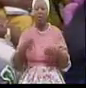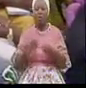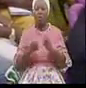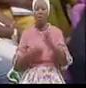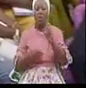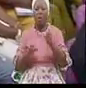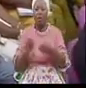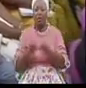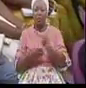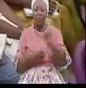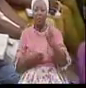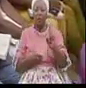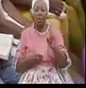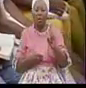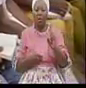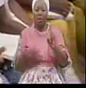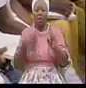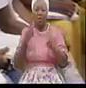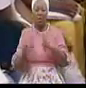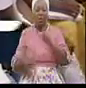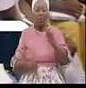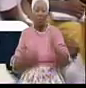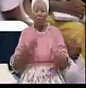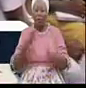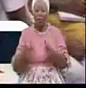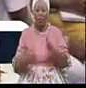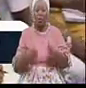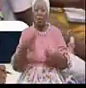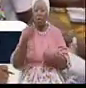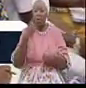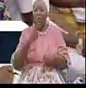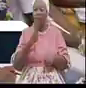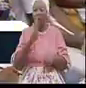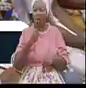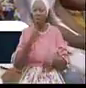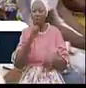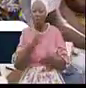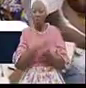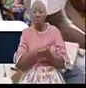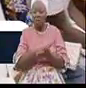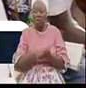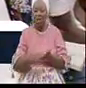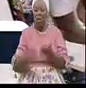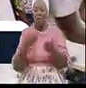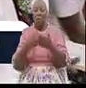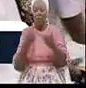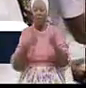Number one, the people who are unclean